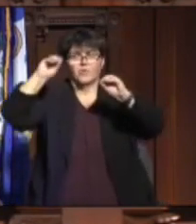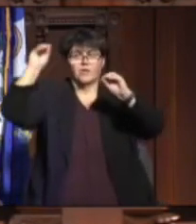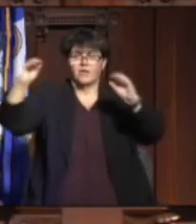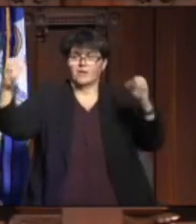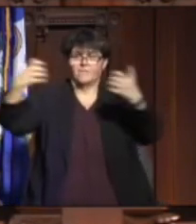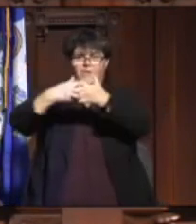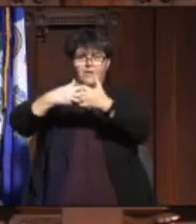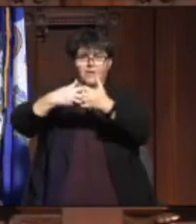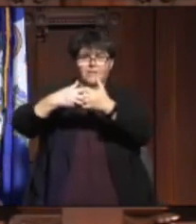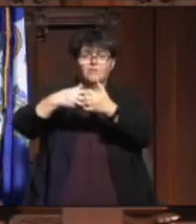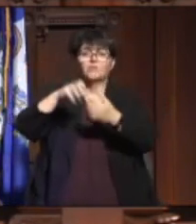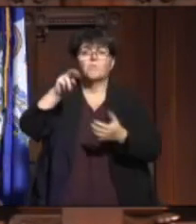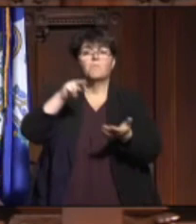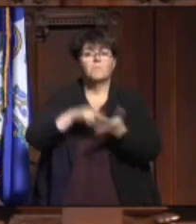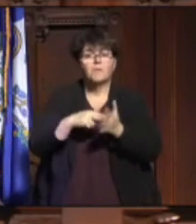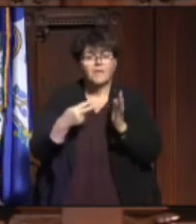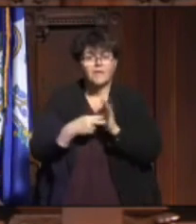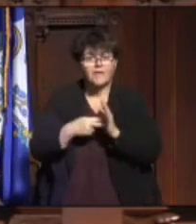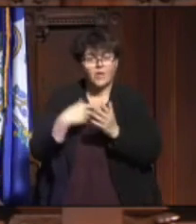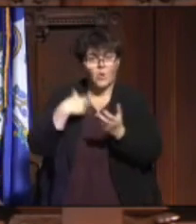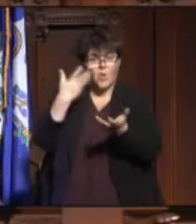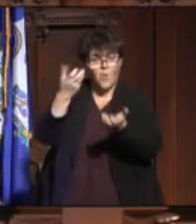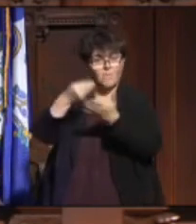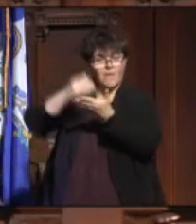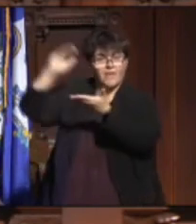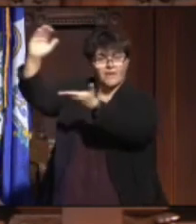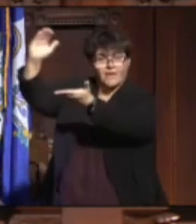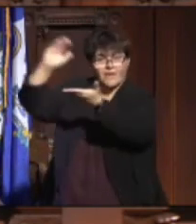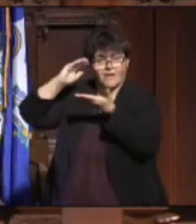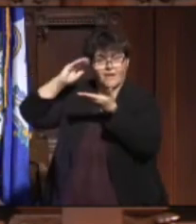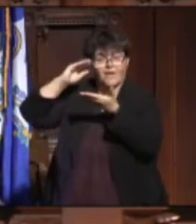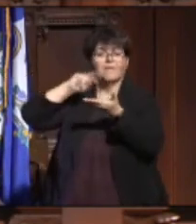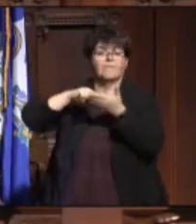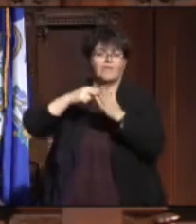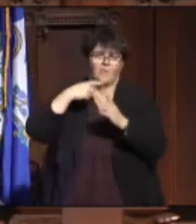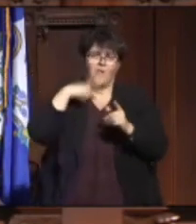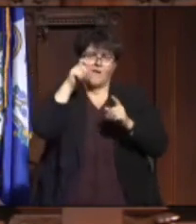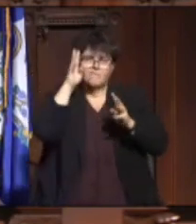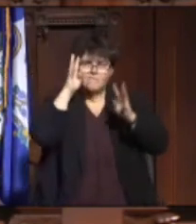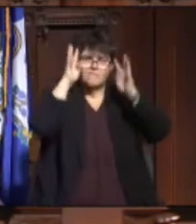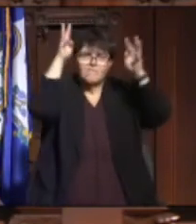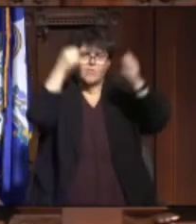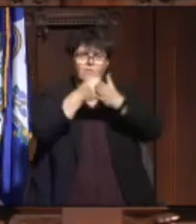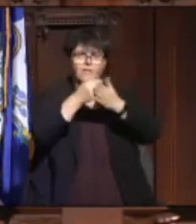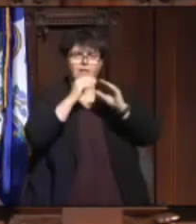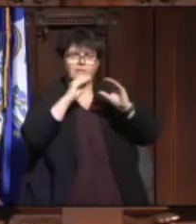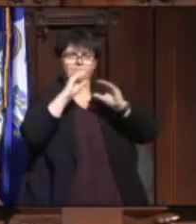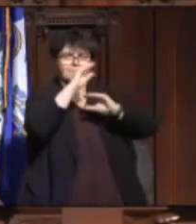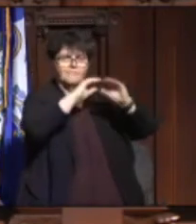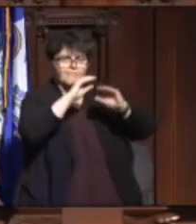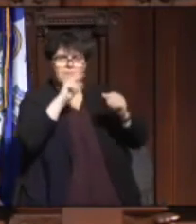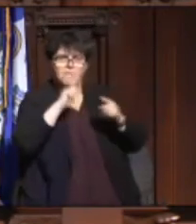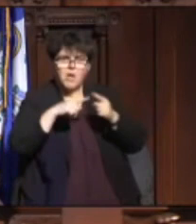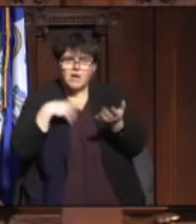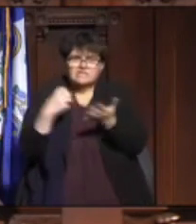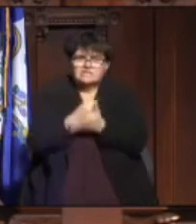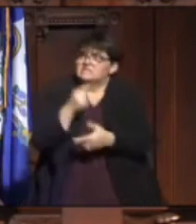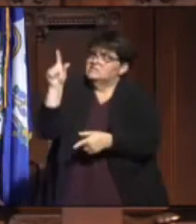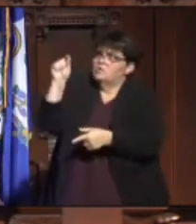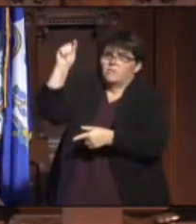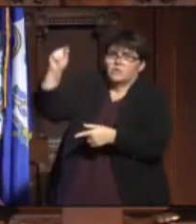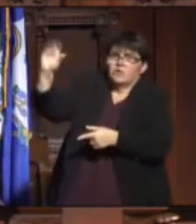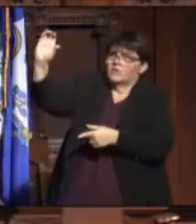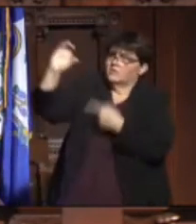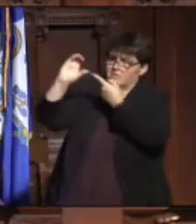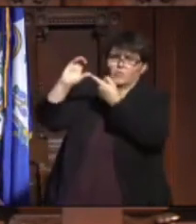fund solvent to take advantage of this next opportunity. Look, we've already begun reconstruction of the Gold Star